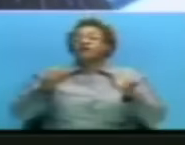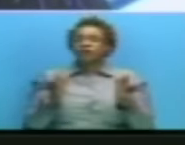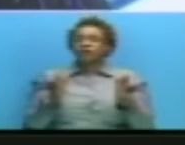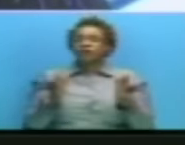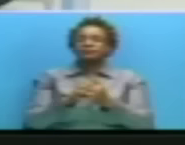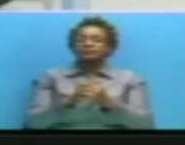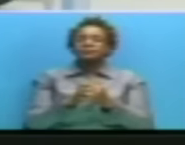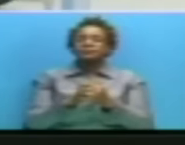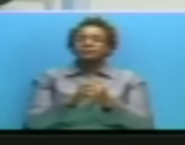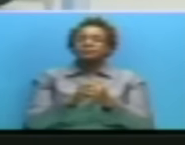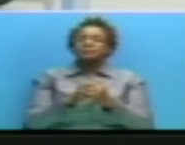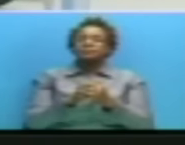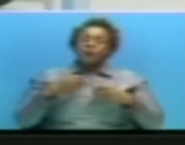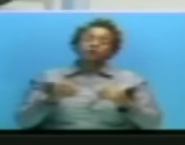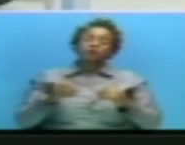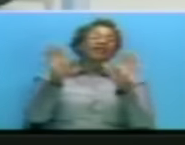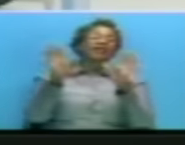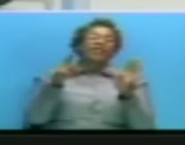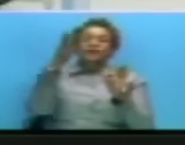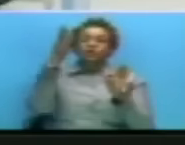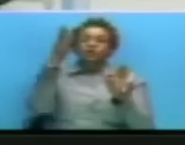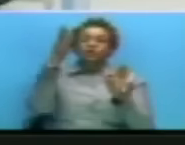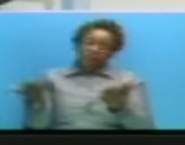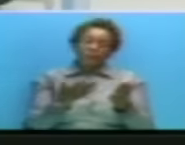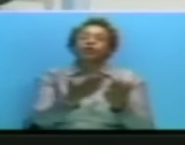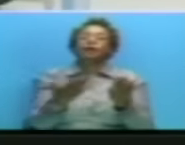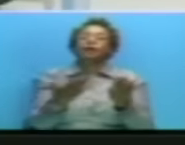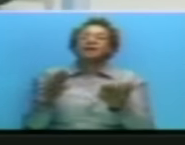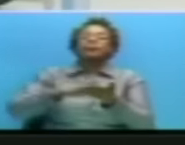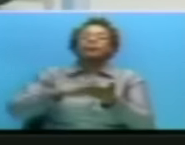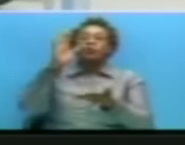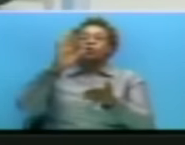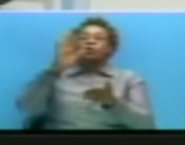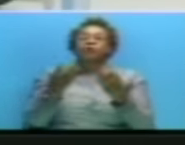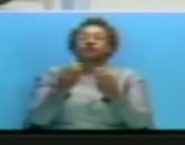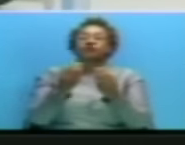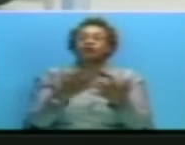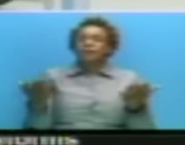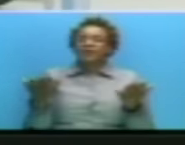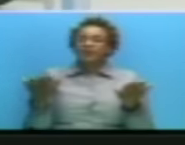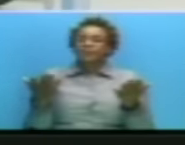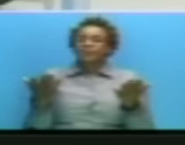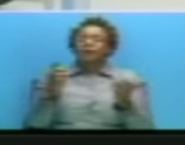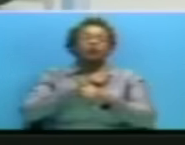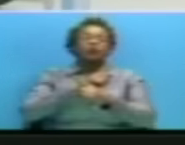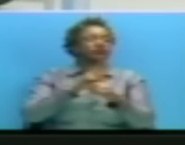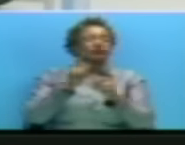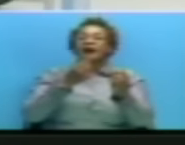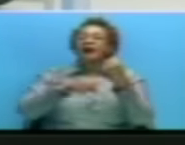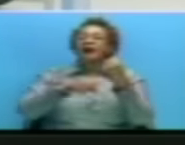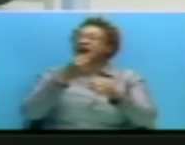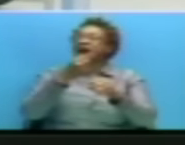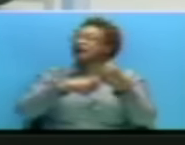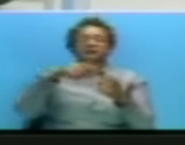All right. And I want to clarify. That's why I came with these documents, and more on the soft copy. We don't act on the